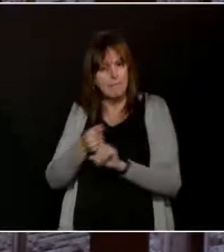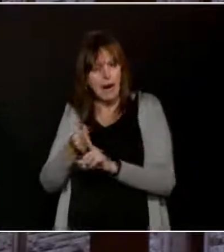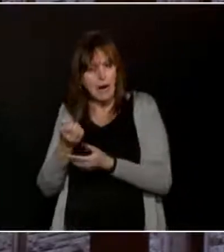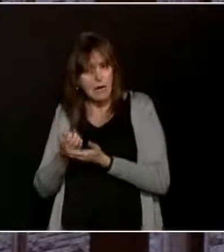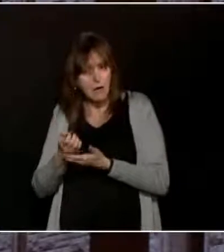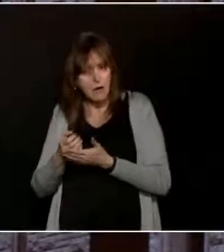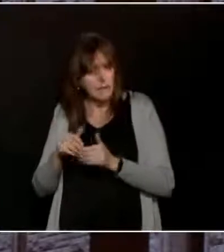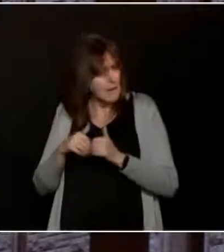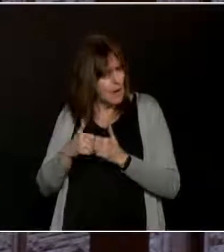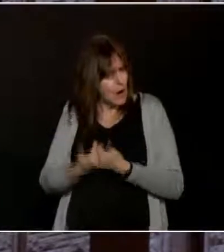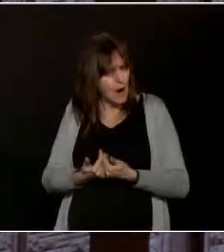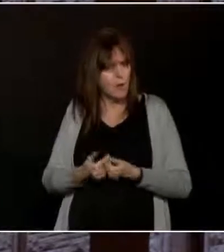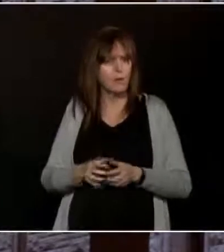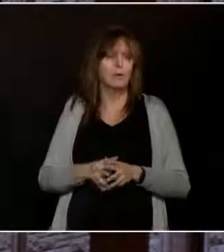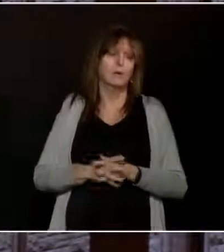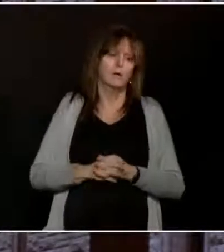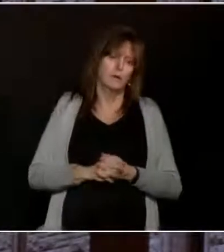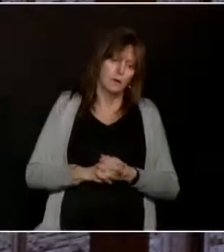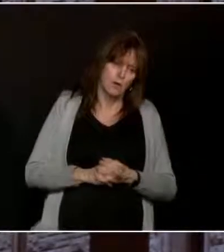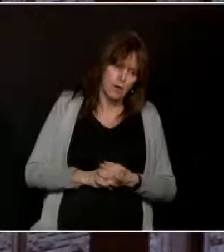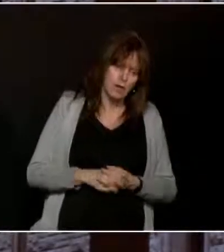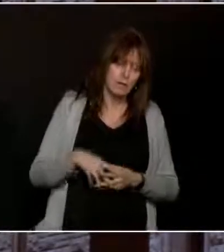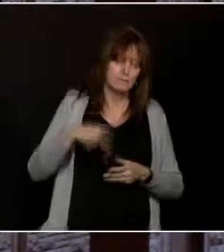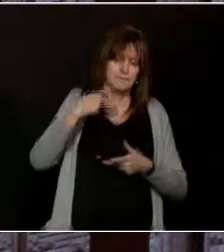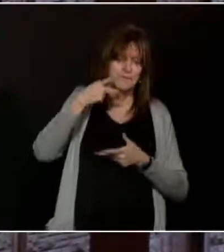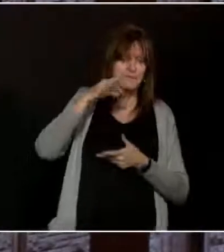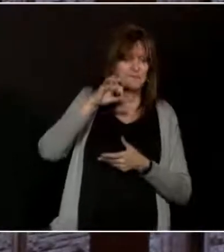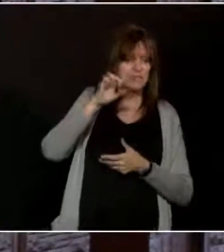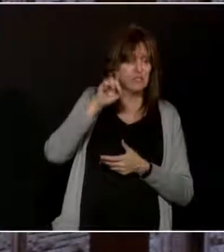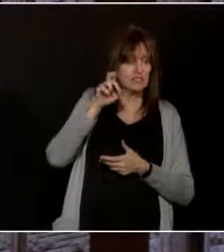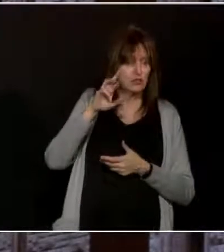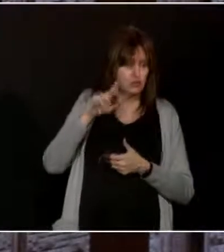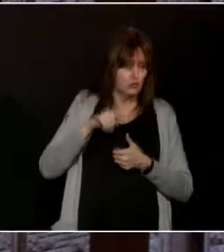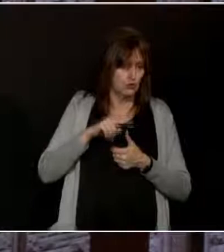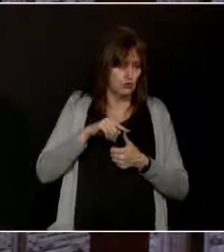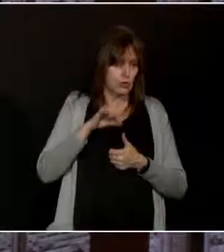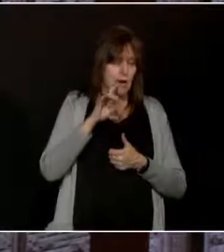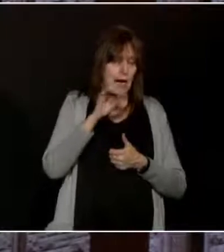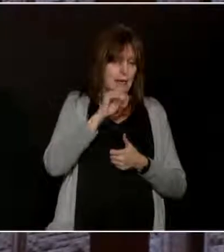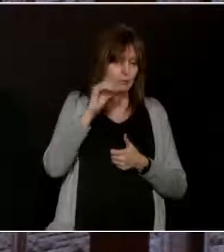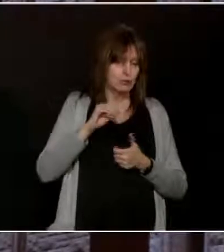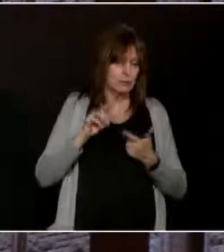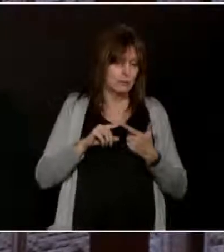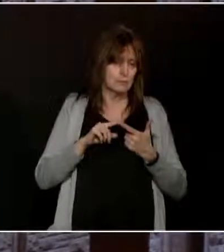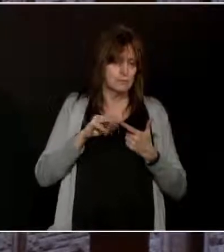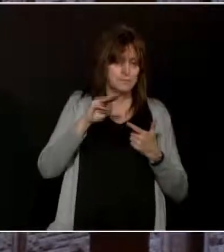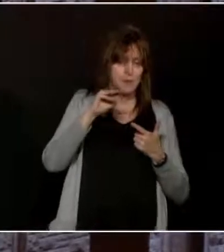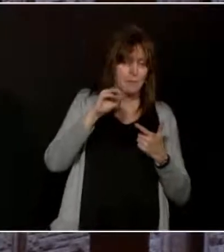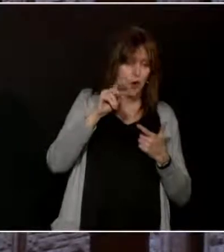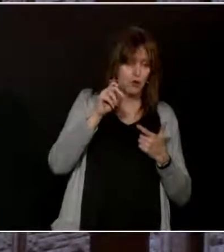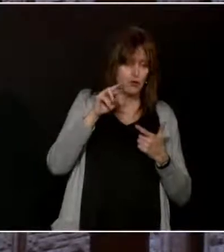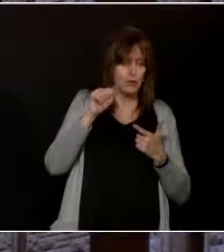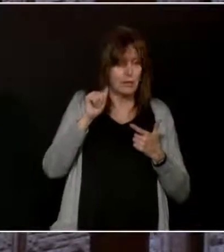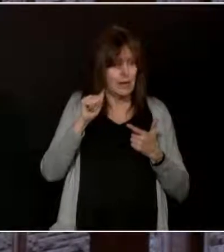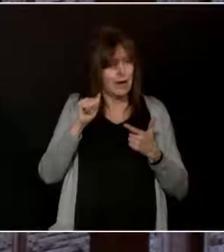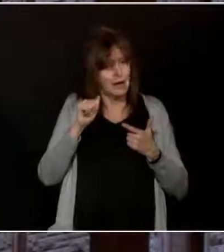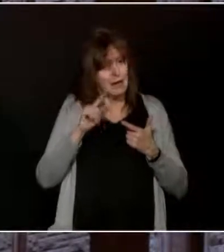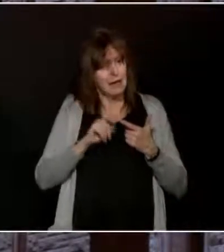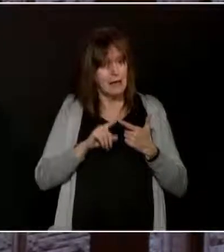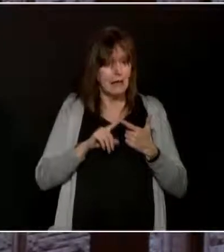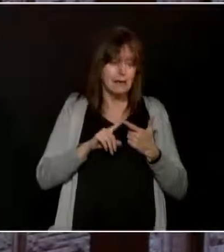the Moderna mRNA vaccines, giving them ongoing for at least for 4 months, 80%